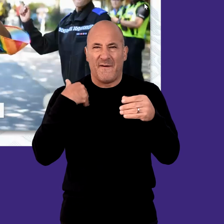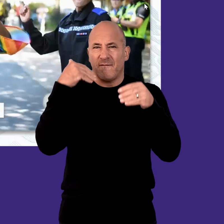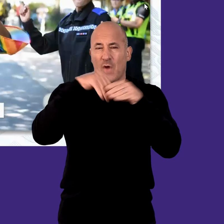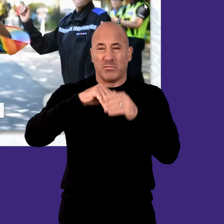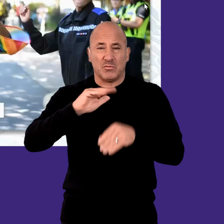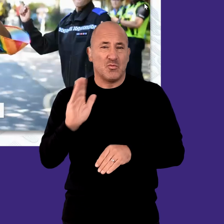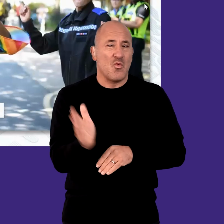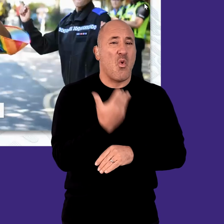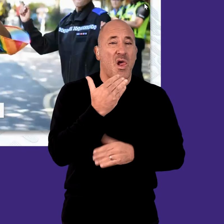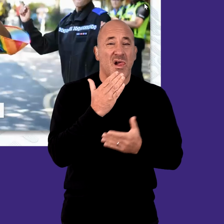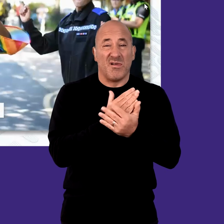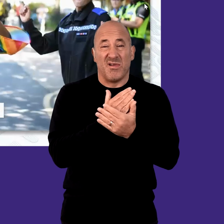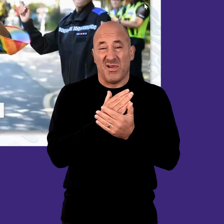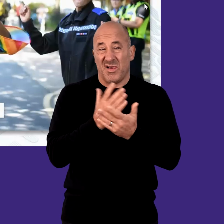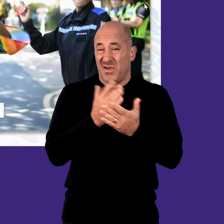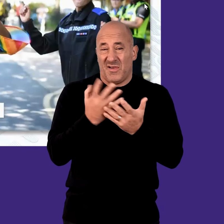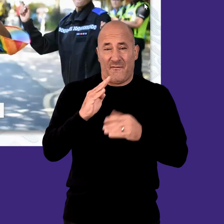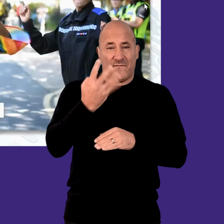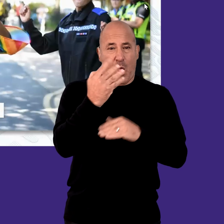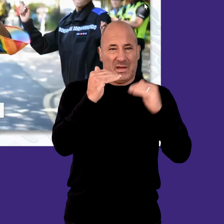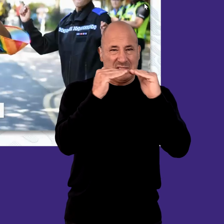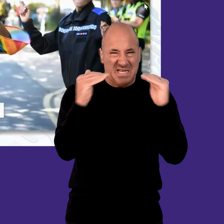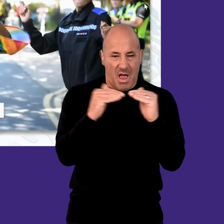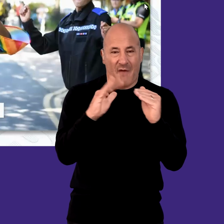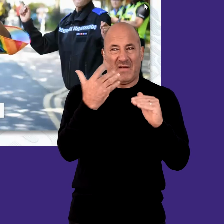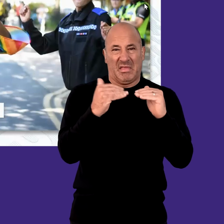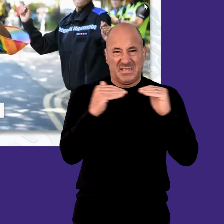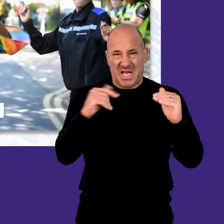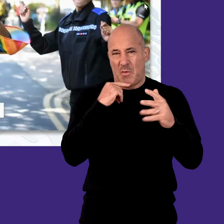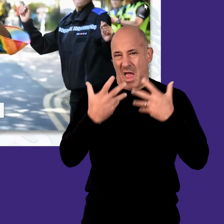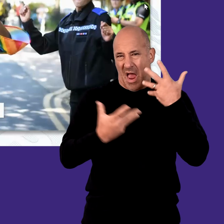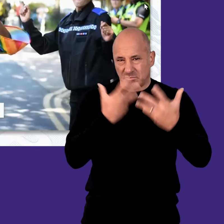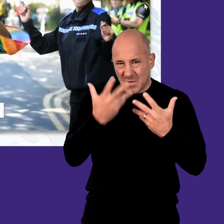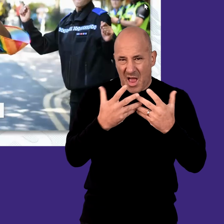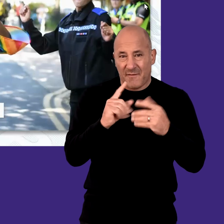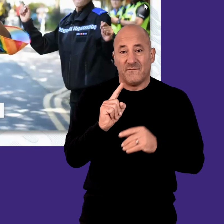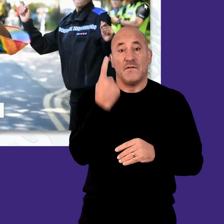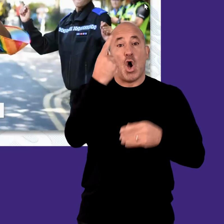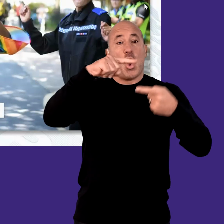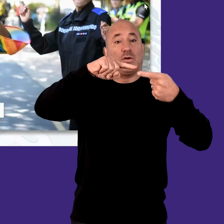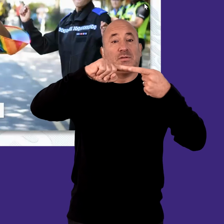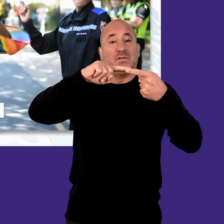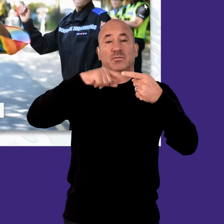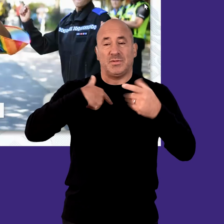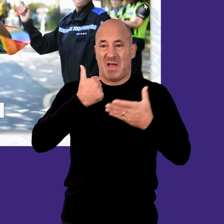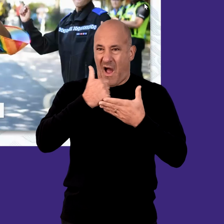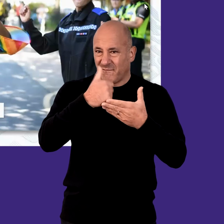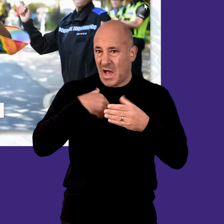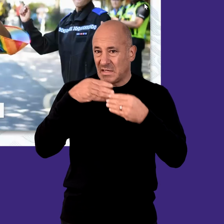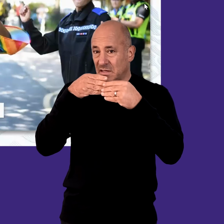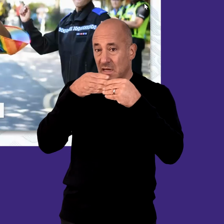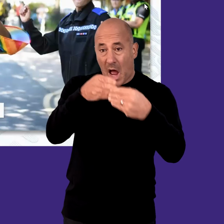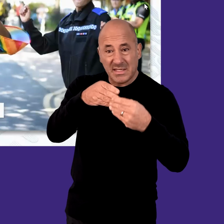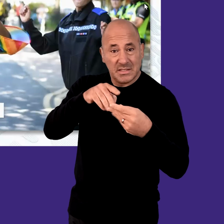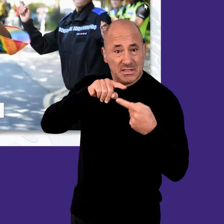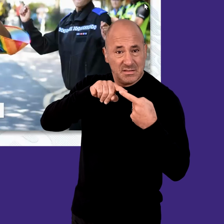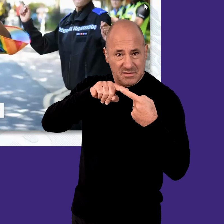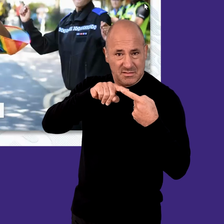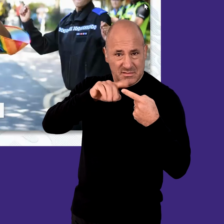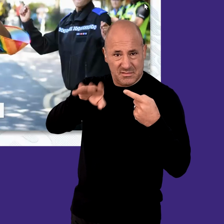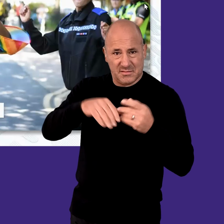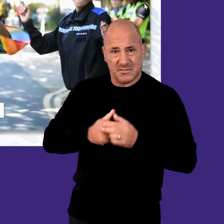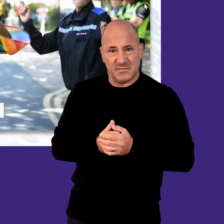In terms of our involvement in all the kind of projects, programs, etc., there were kind of 4 tiers with a fifth that I'm going to